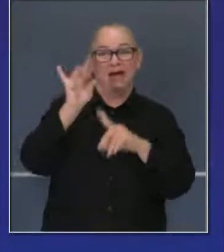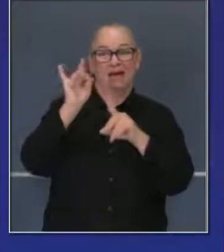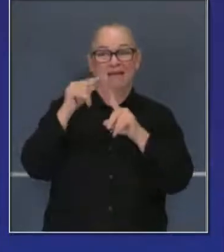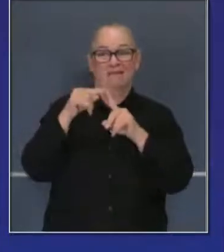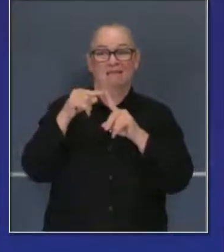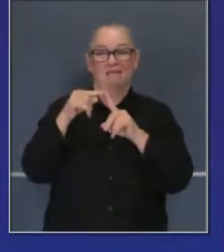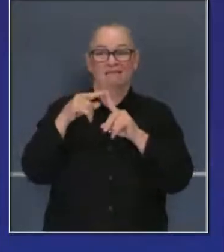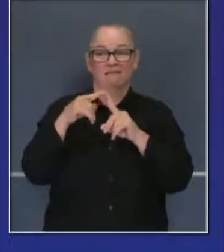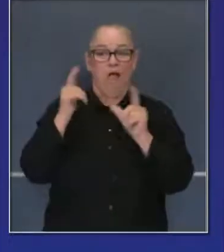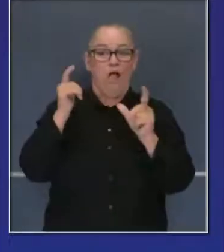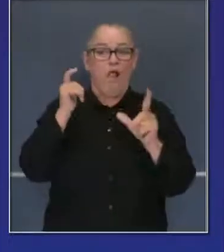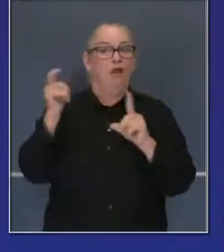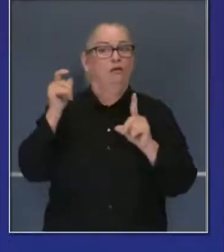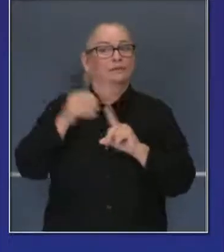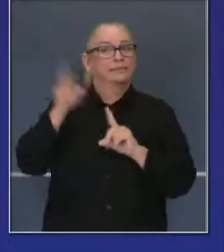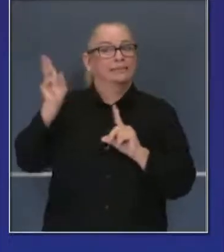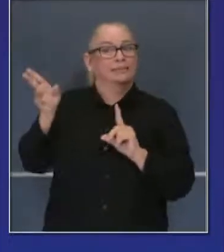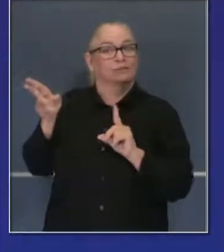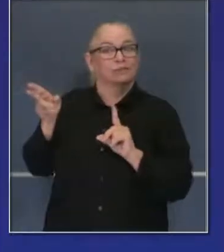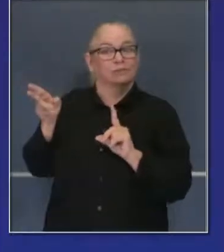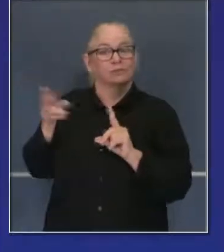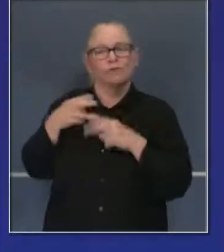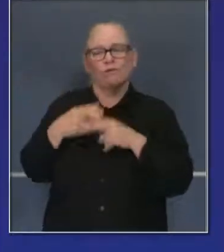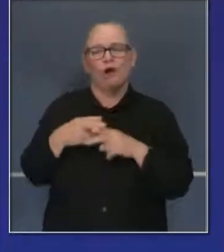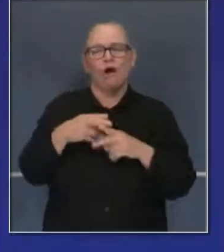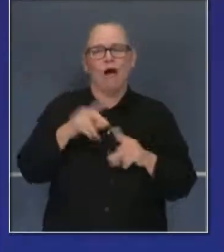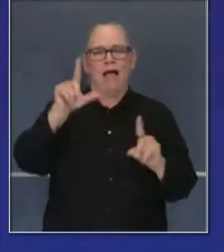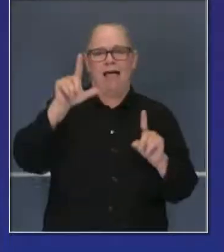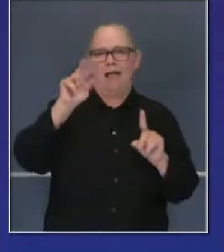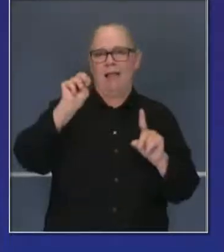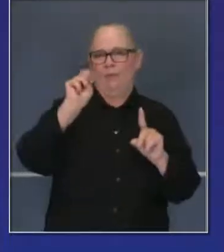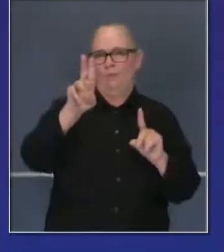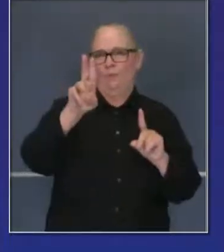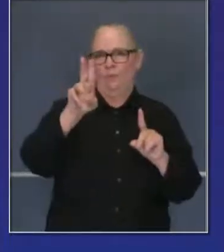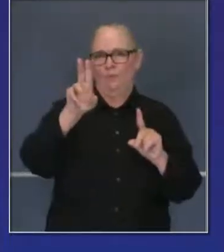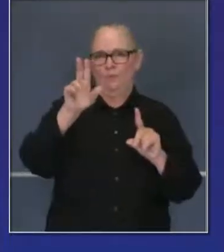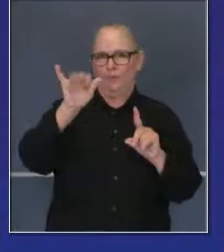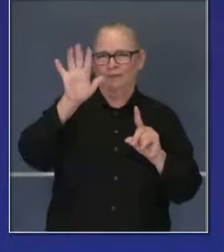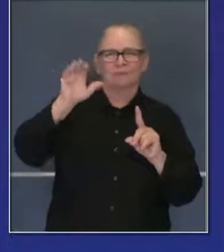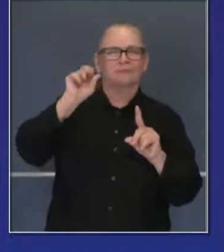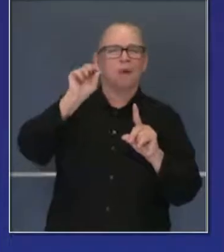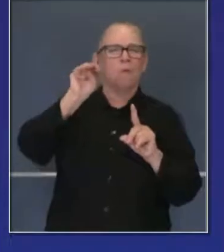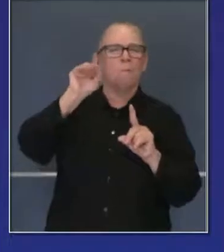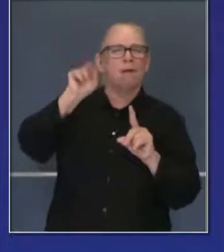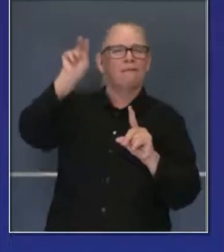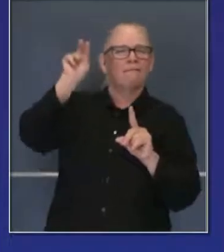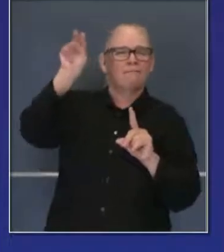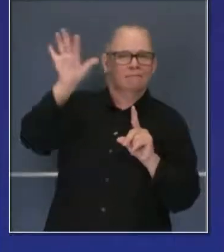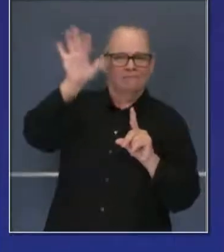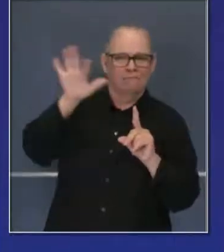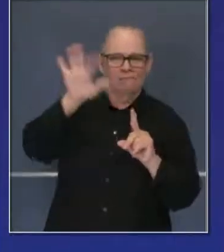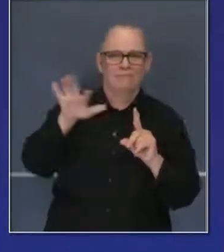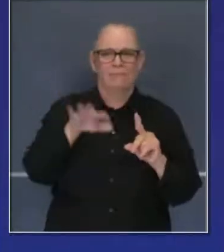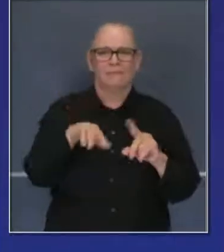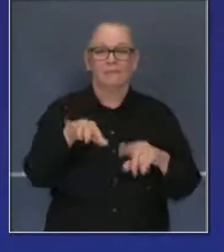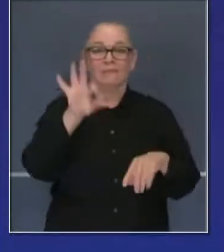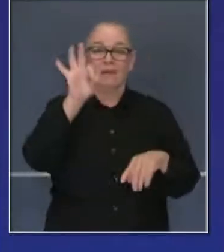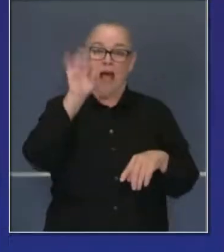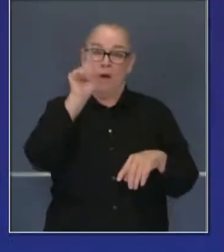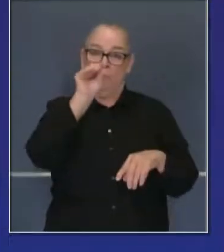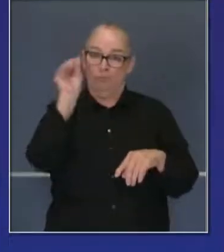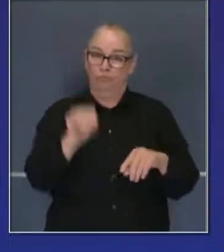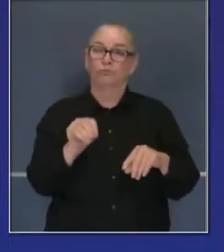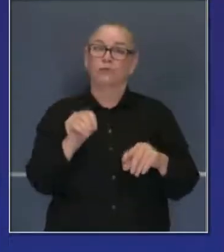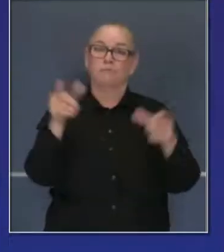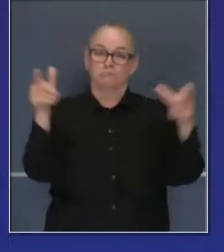complexes in history of the state, the LNU complex, it was 91% contained, 375,000